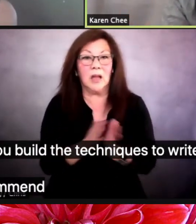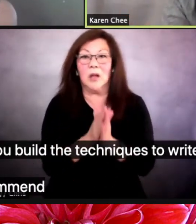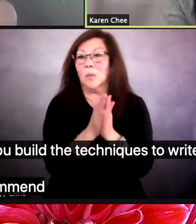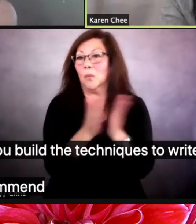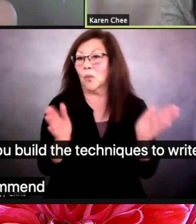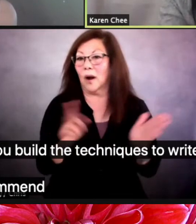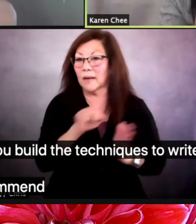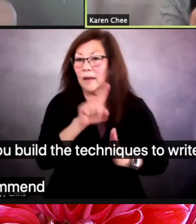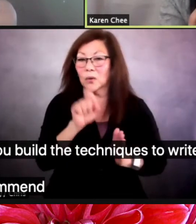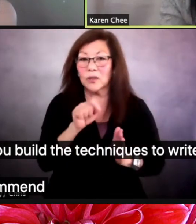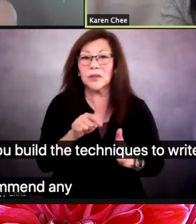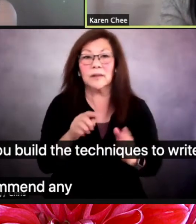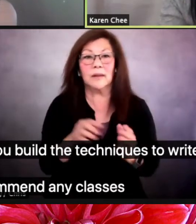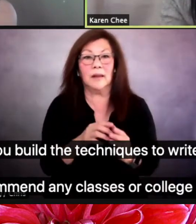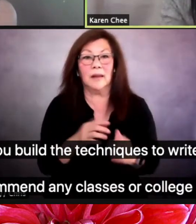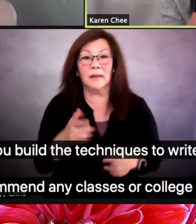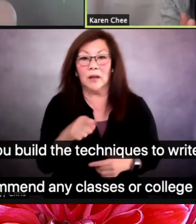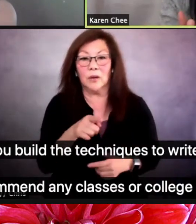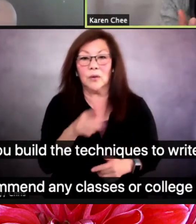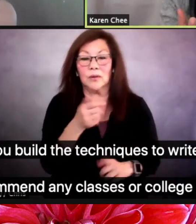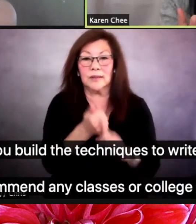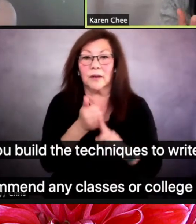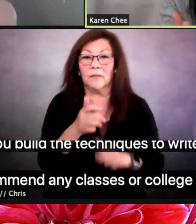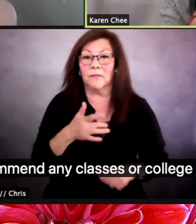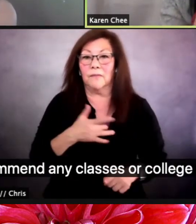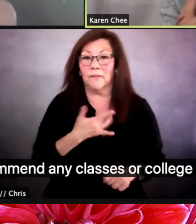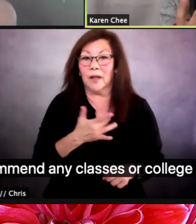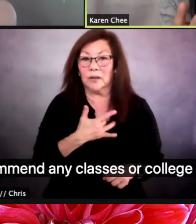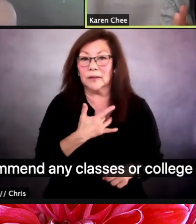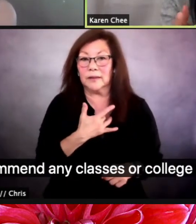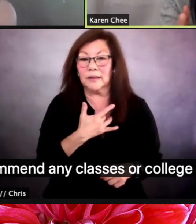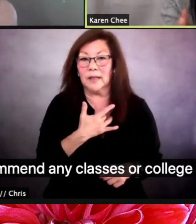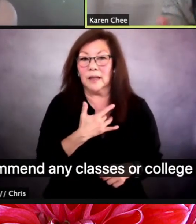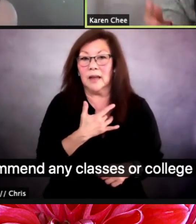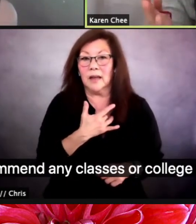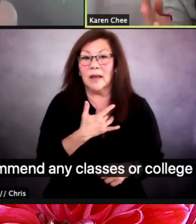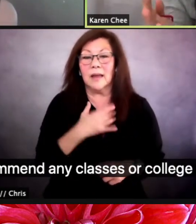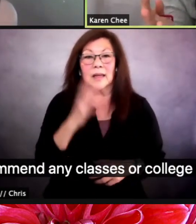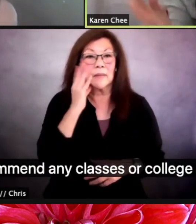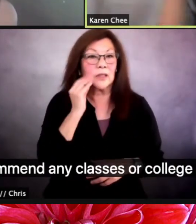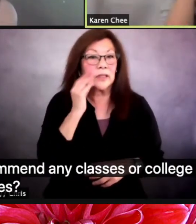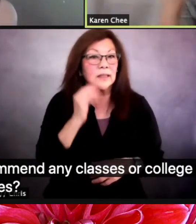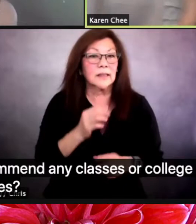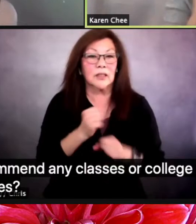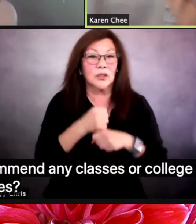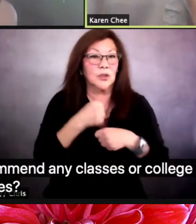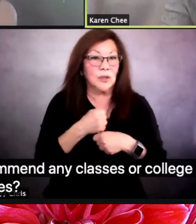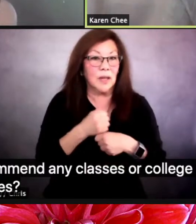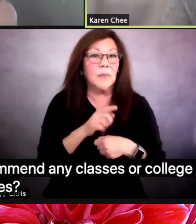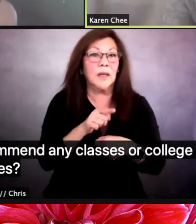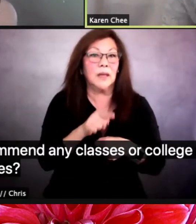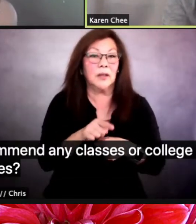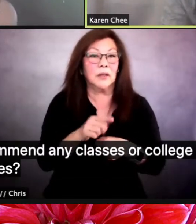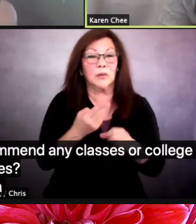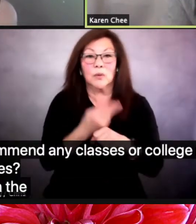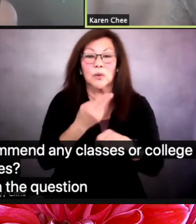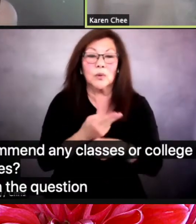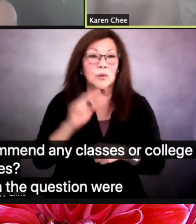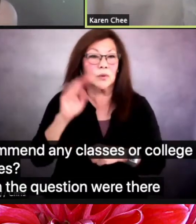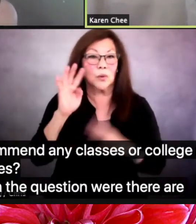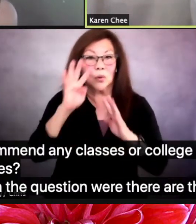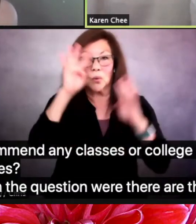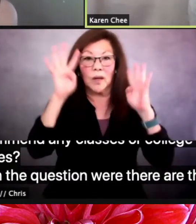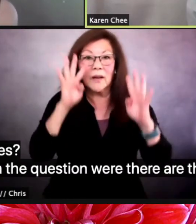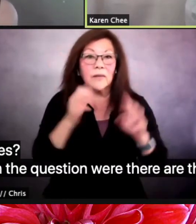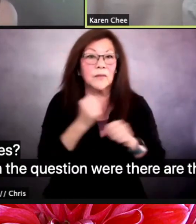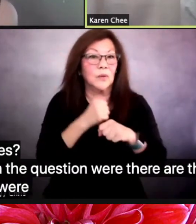question to ask, were there things that you felt were formative experiences in shaping the way that you think creatively and the way you make